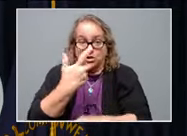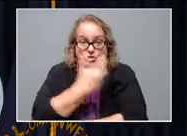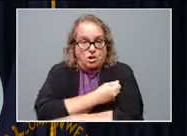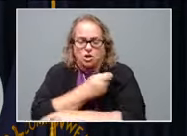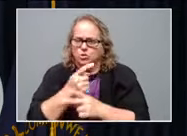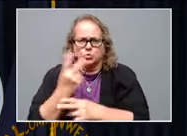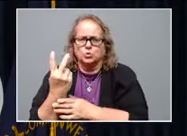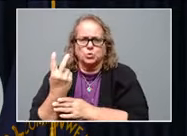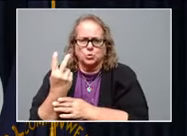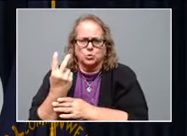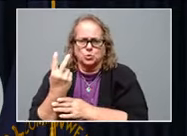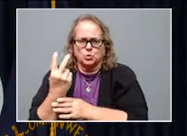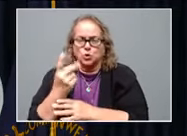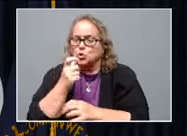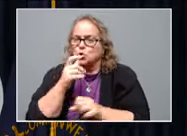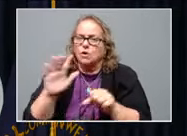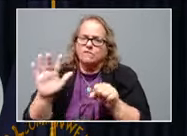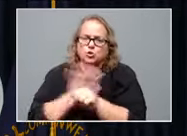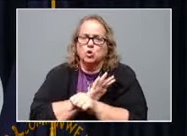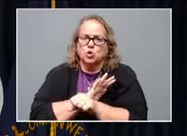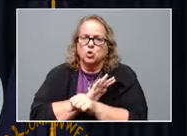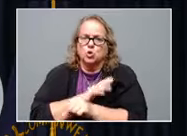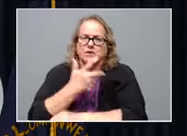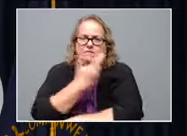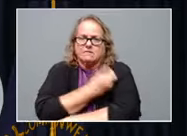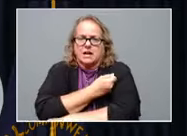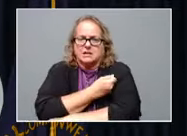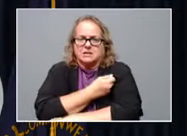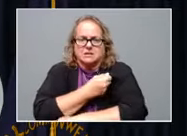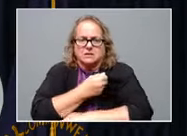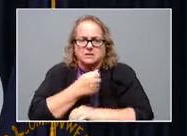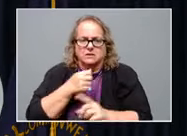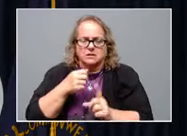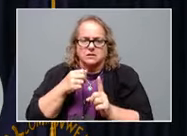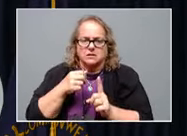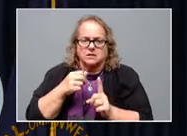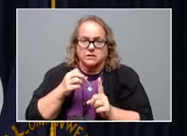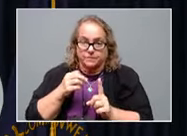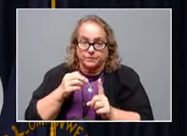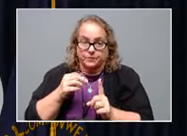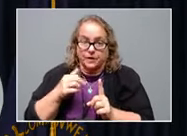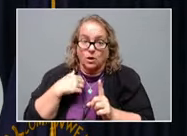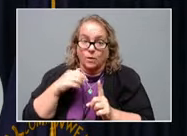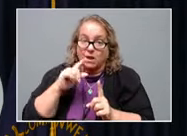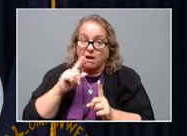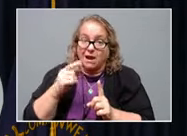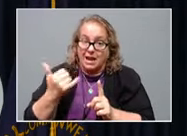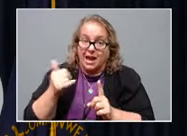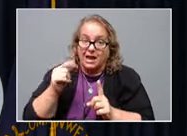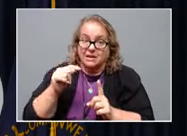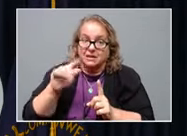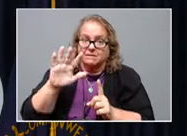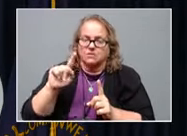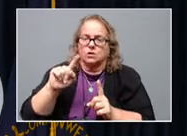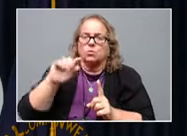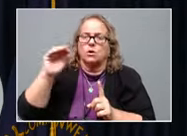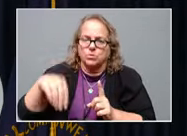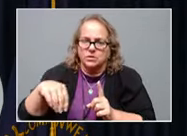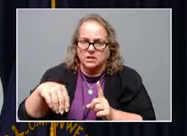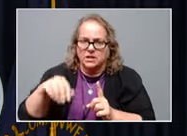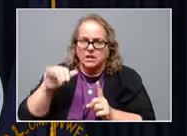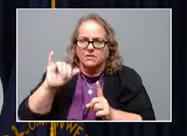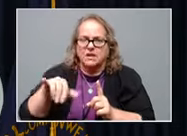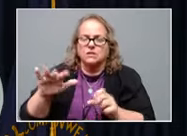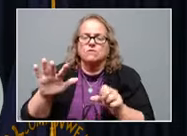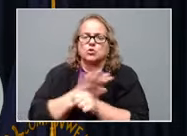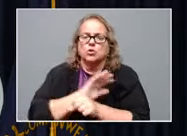where we're not at the 59%. Instead, we're at 51% because there's a certain amount of